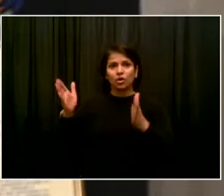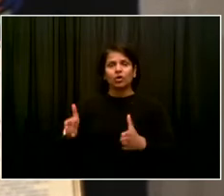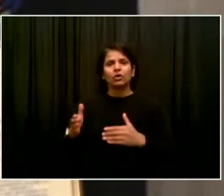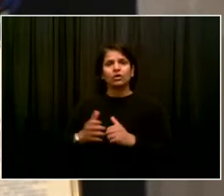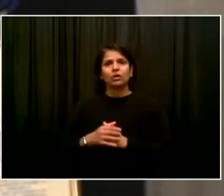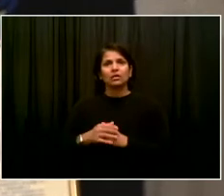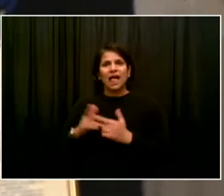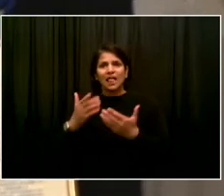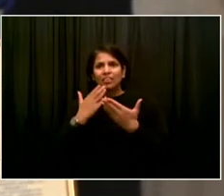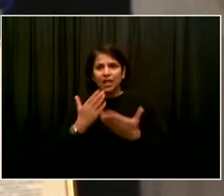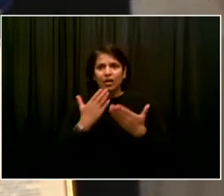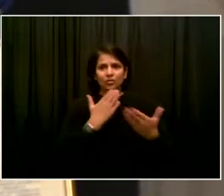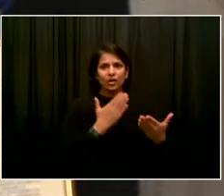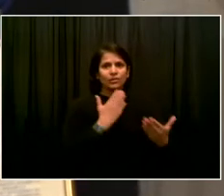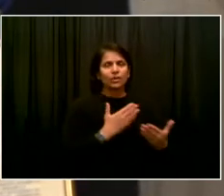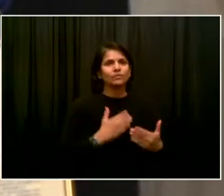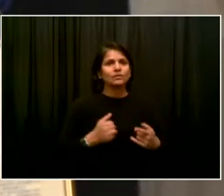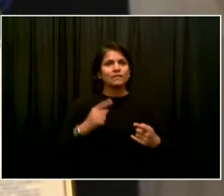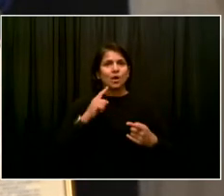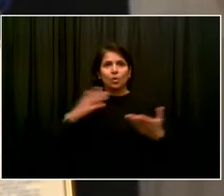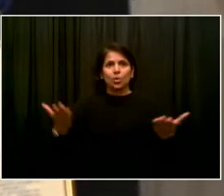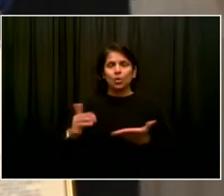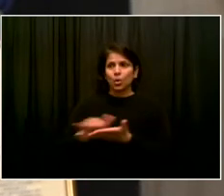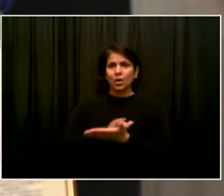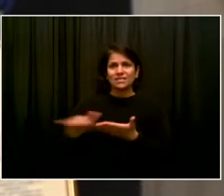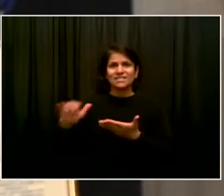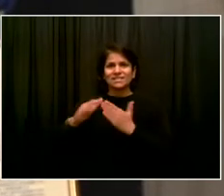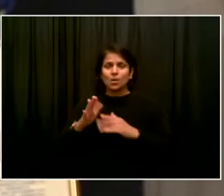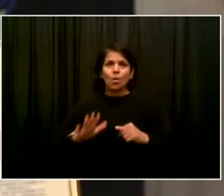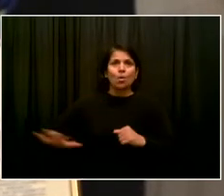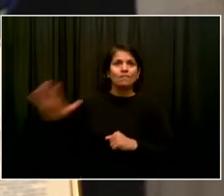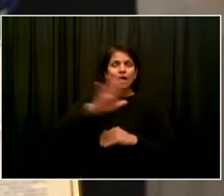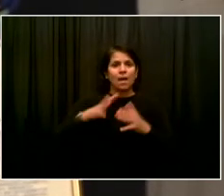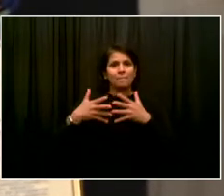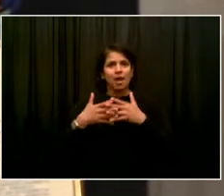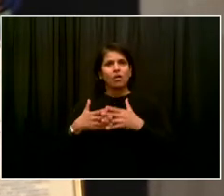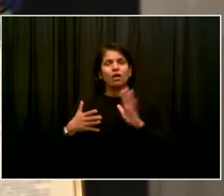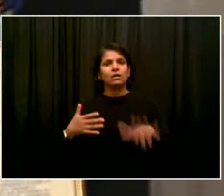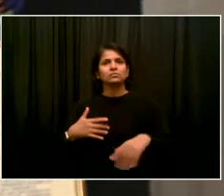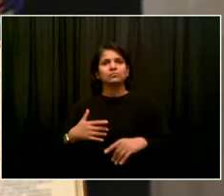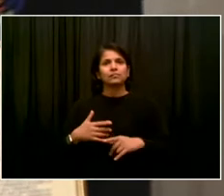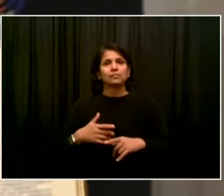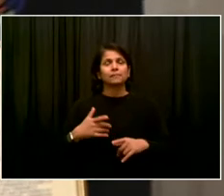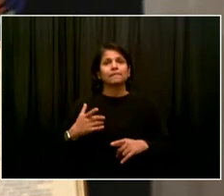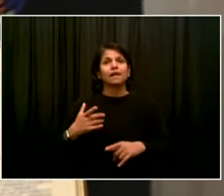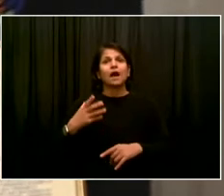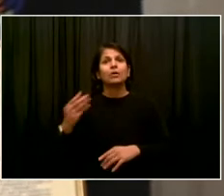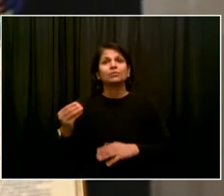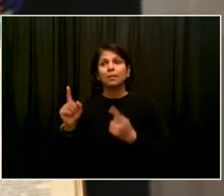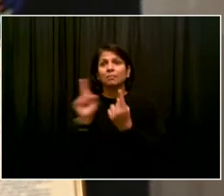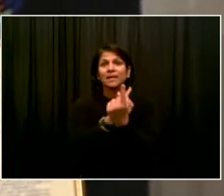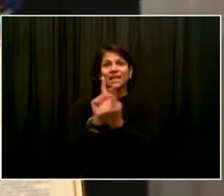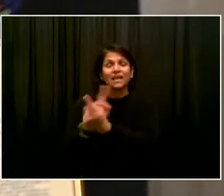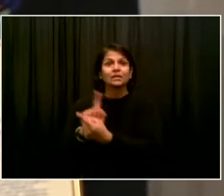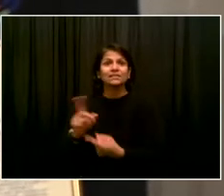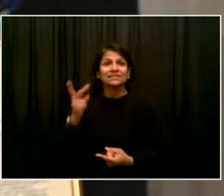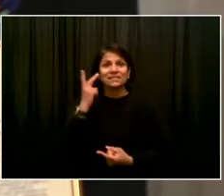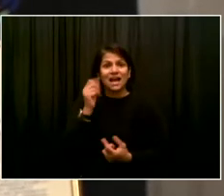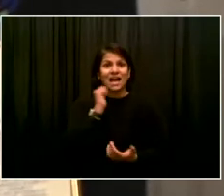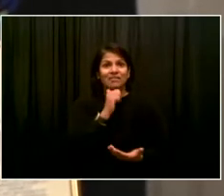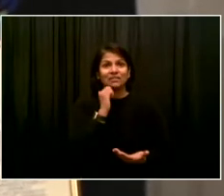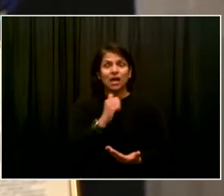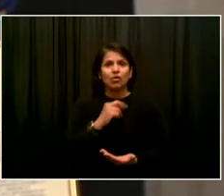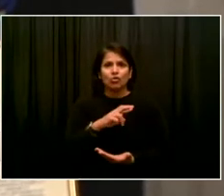boots on the ground day in and day out, we put our lives on the line. And as has been said, oftentimes our work goes